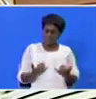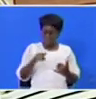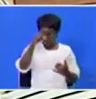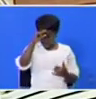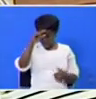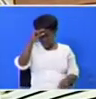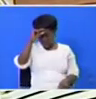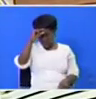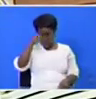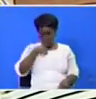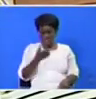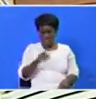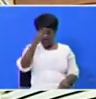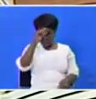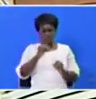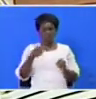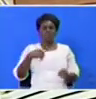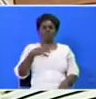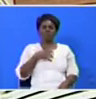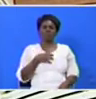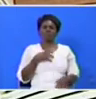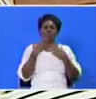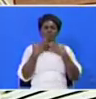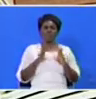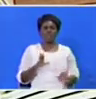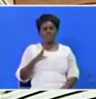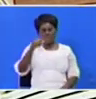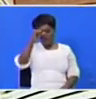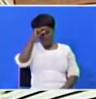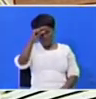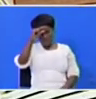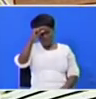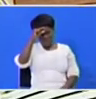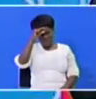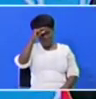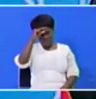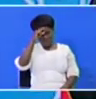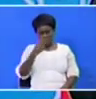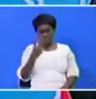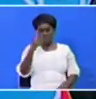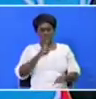Government, and I'm not in government, I am retired. Government has been bending over twice.